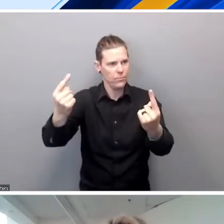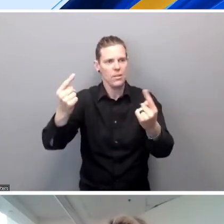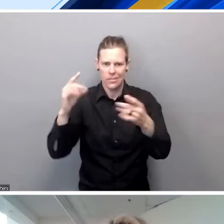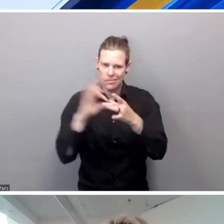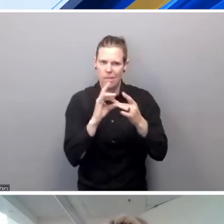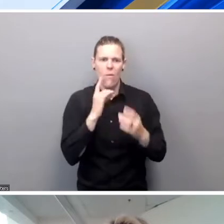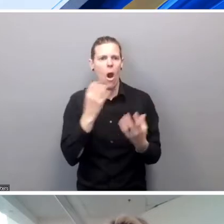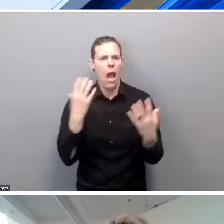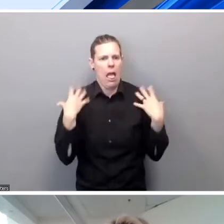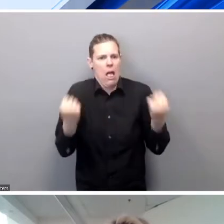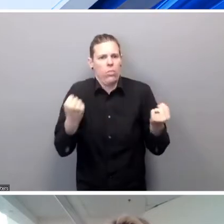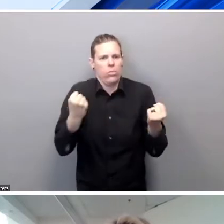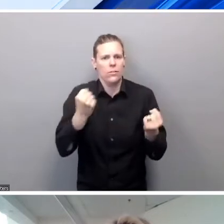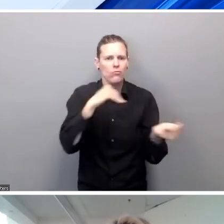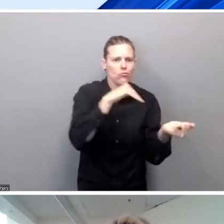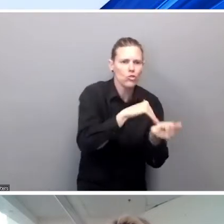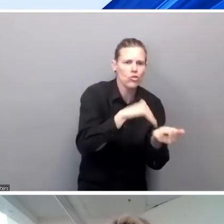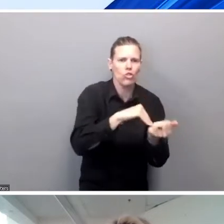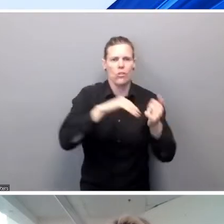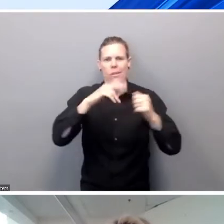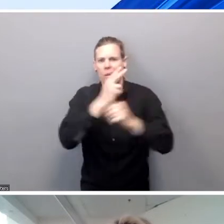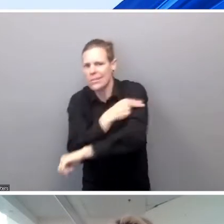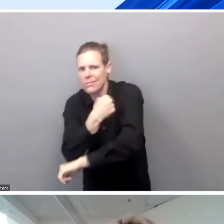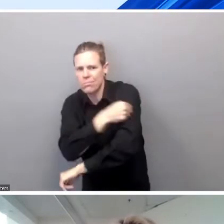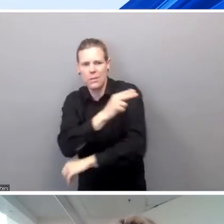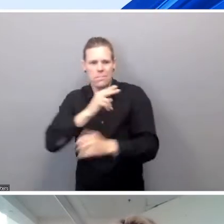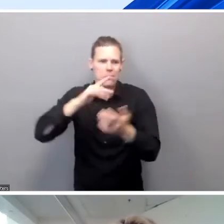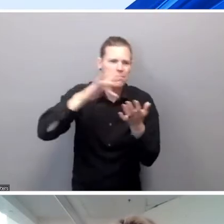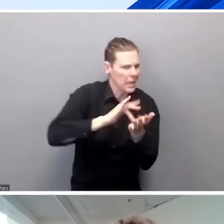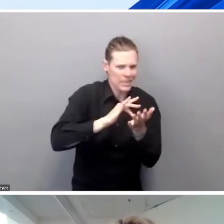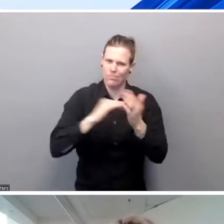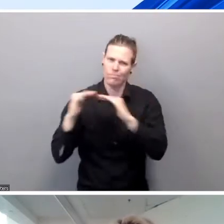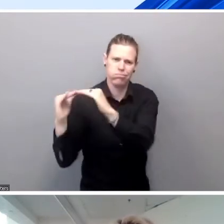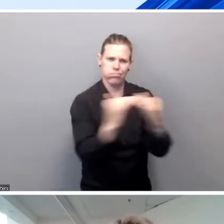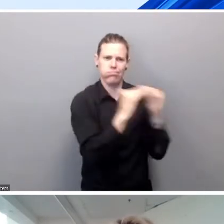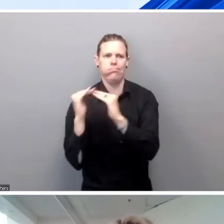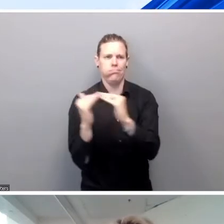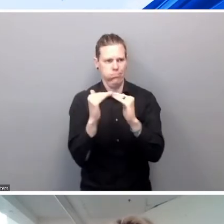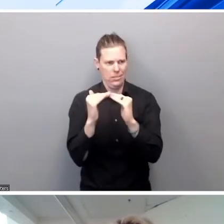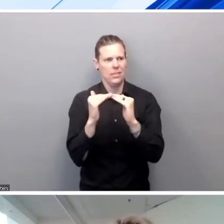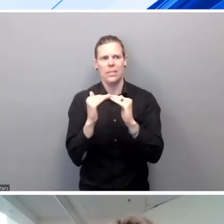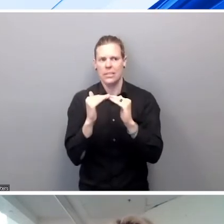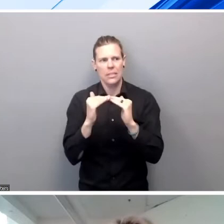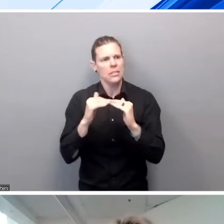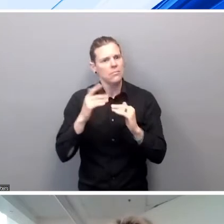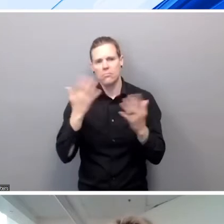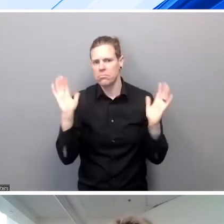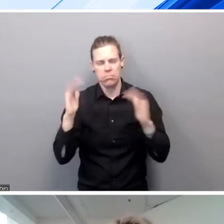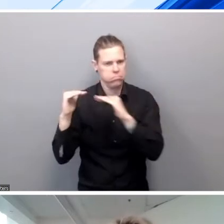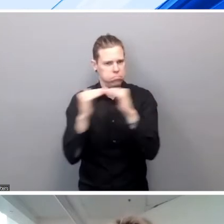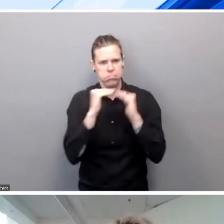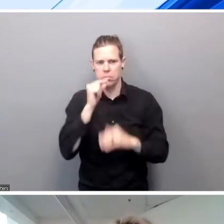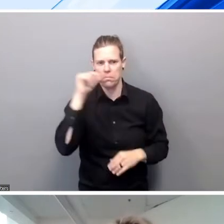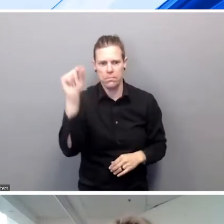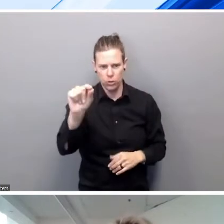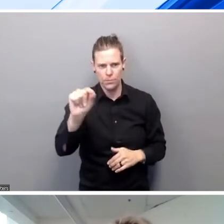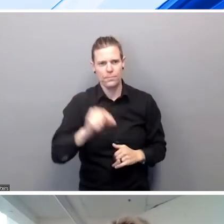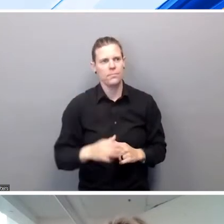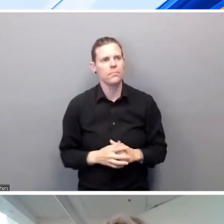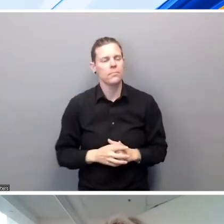health systems in some cases, we think those need to be corrected. So no question about